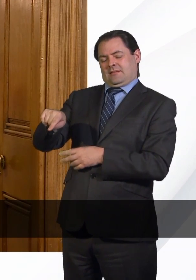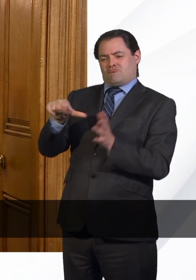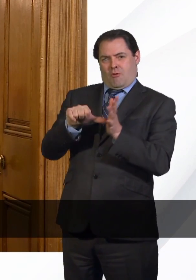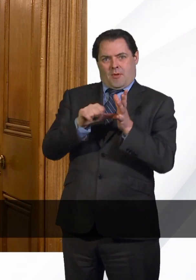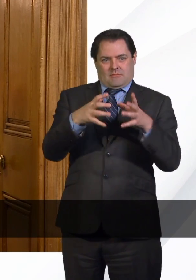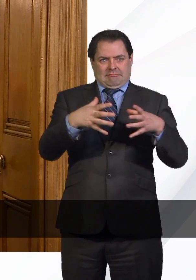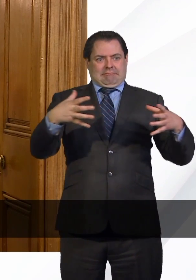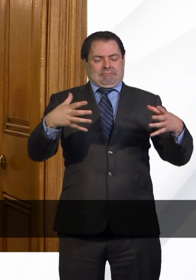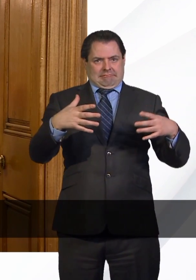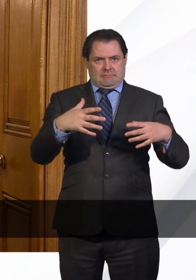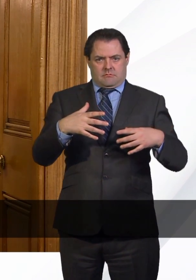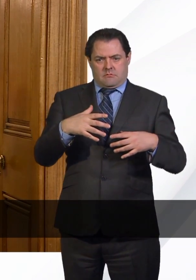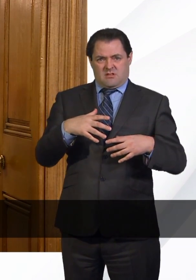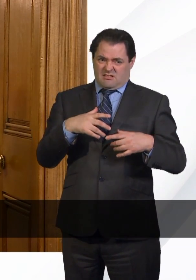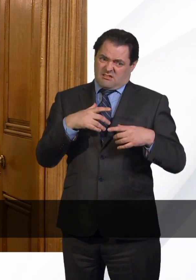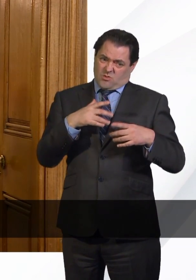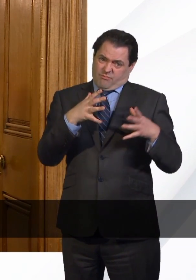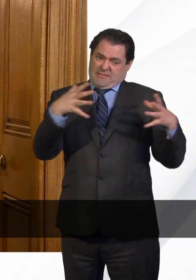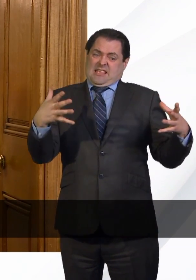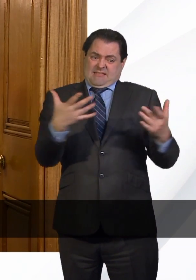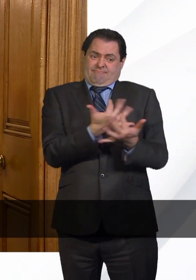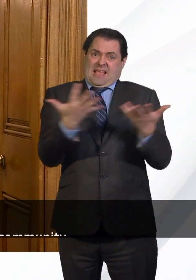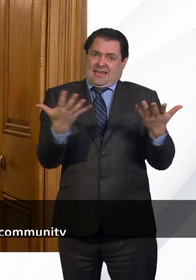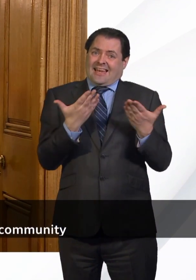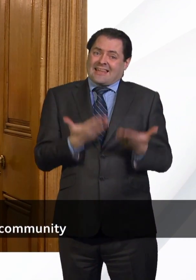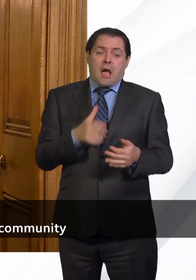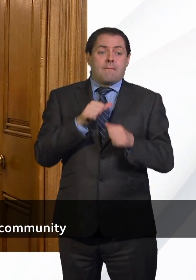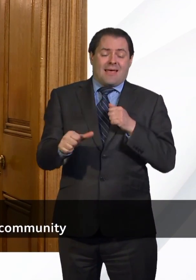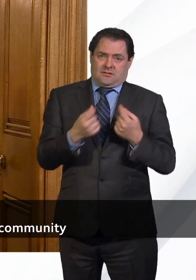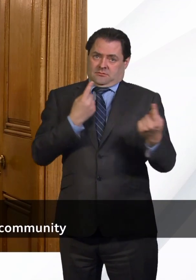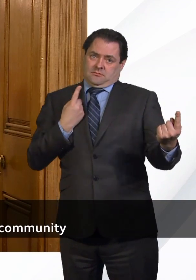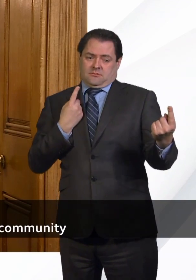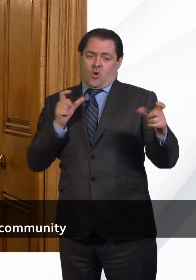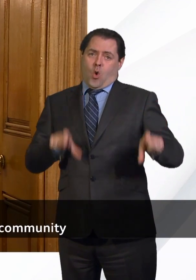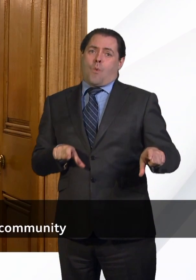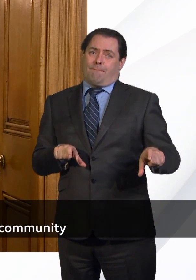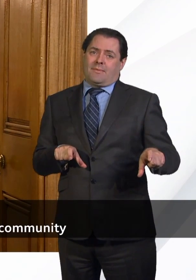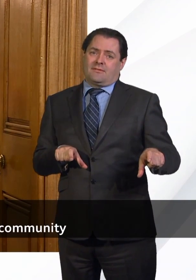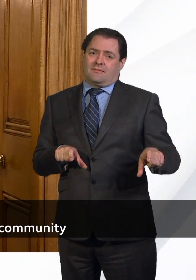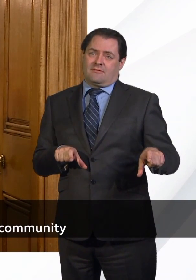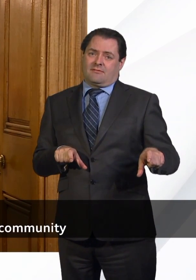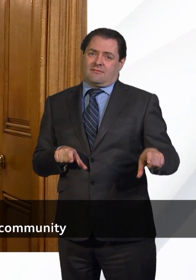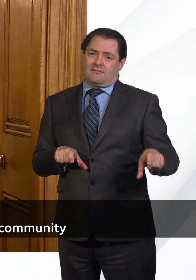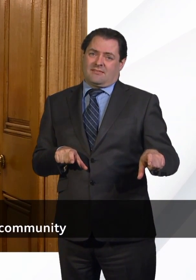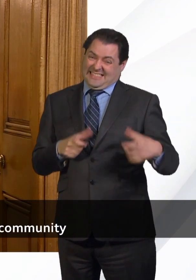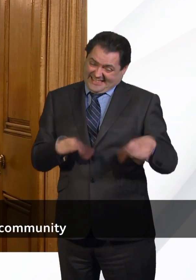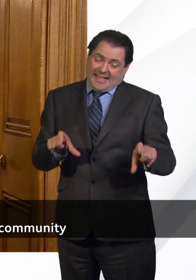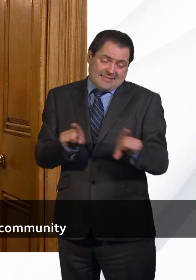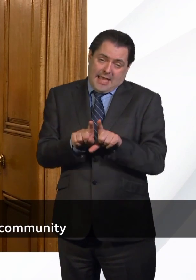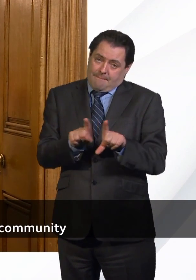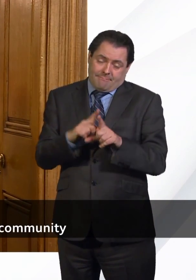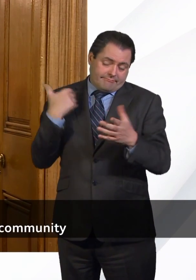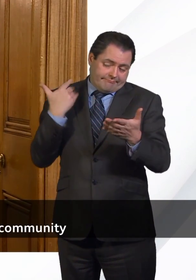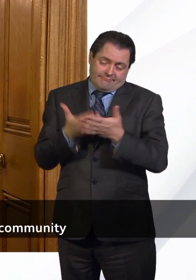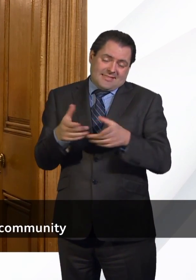having the big impact. And so hence the message remains: stay at home to protect the NHS and save lives, unless